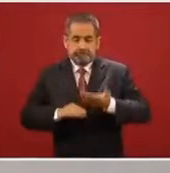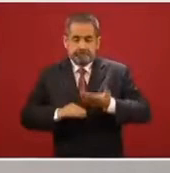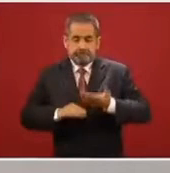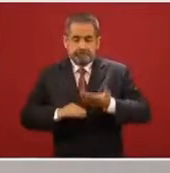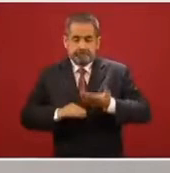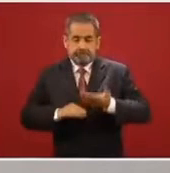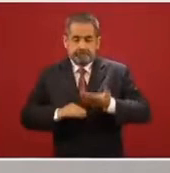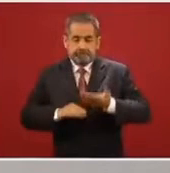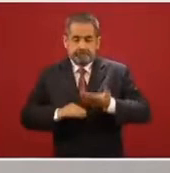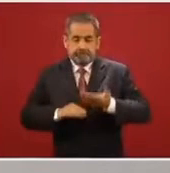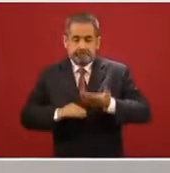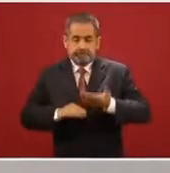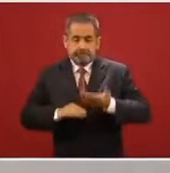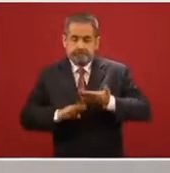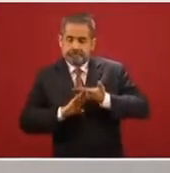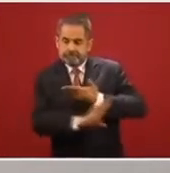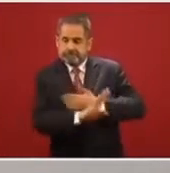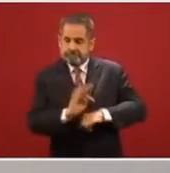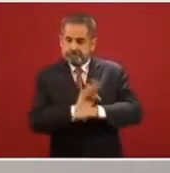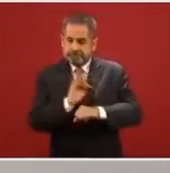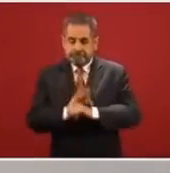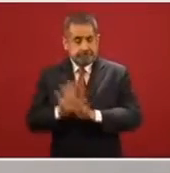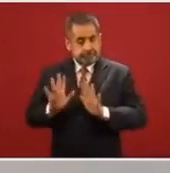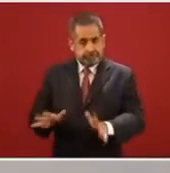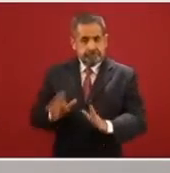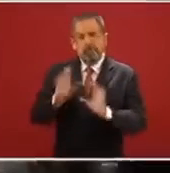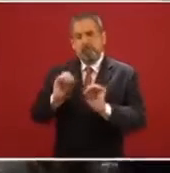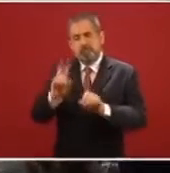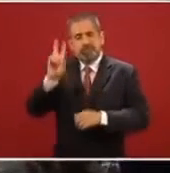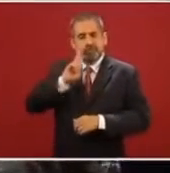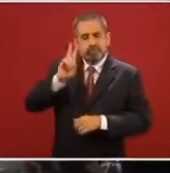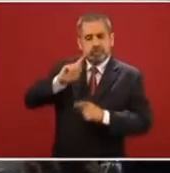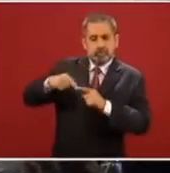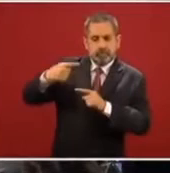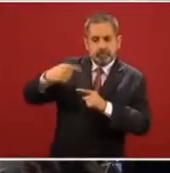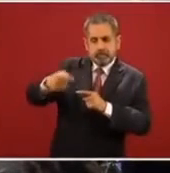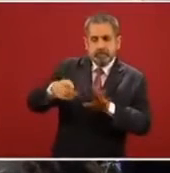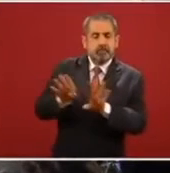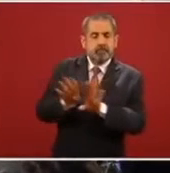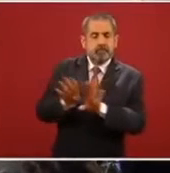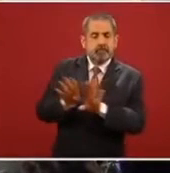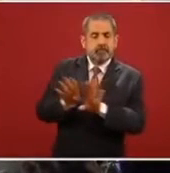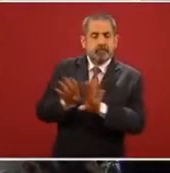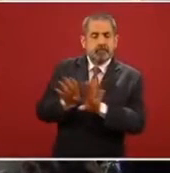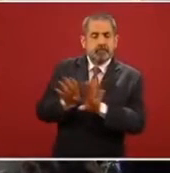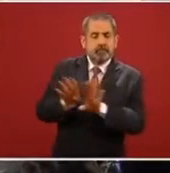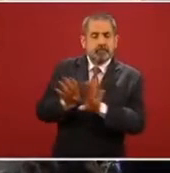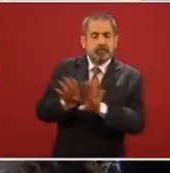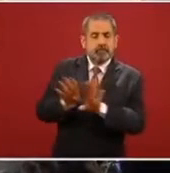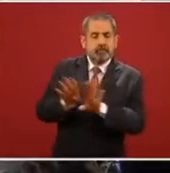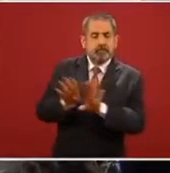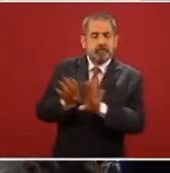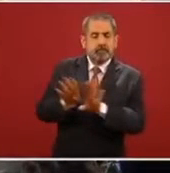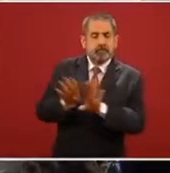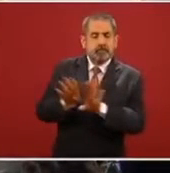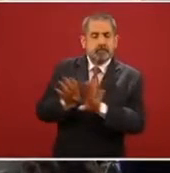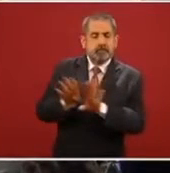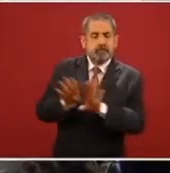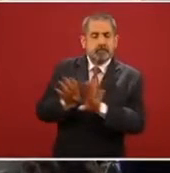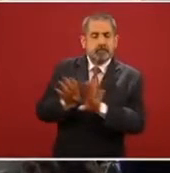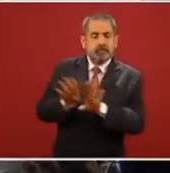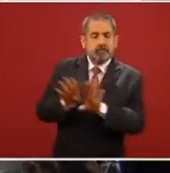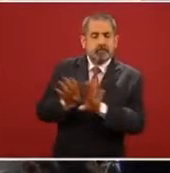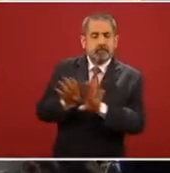develop defenses or immunities. y se verá la enorme proporción, el And you will see the